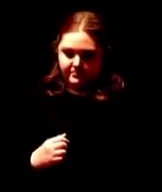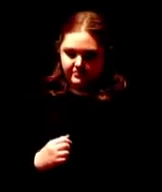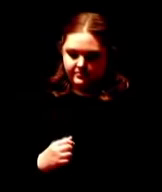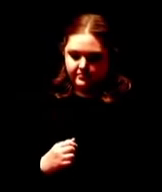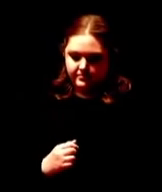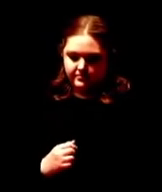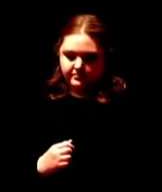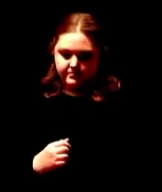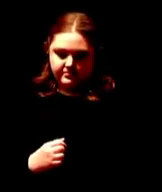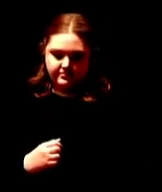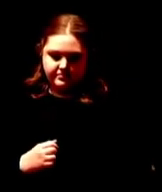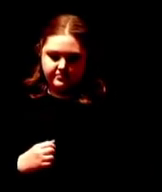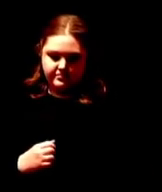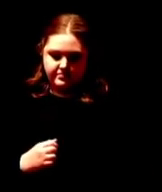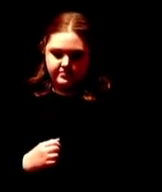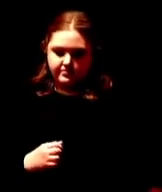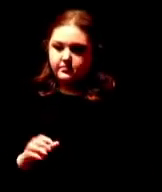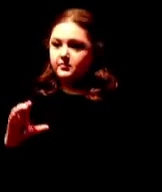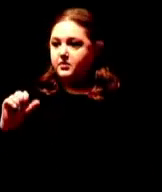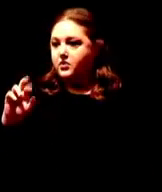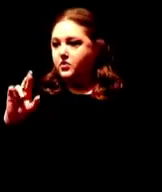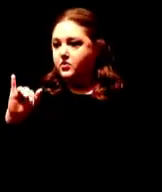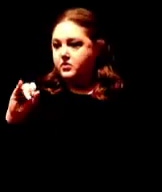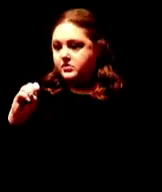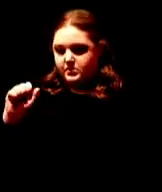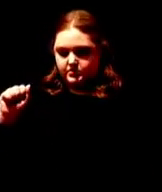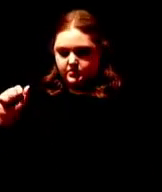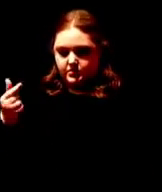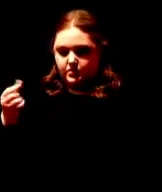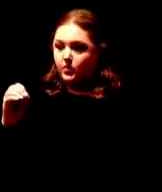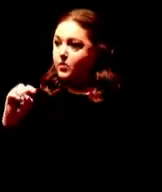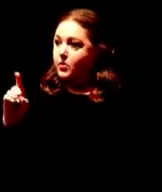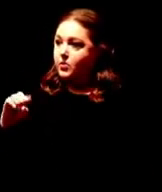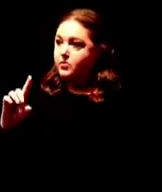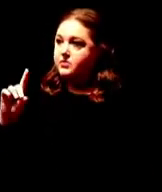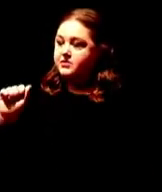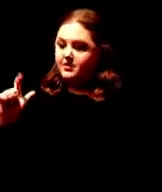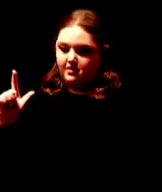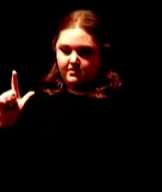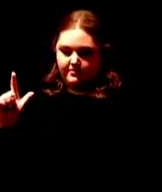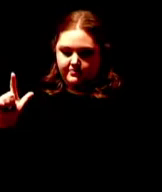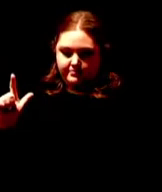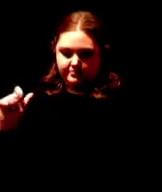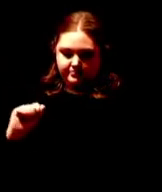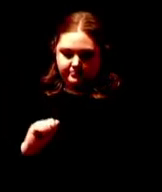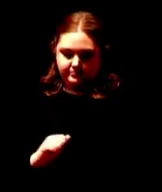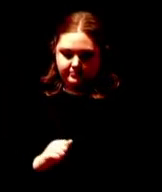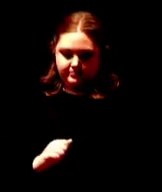Carissa Guzdal.